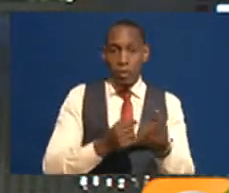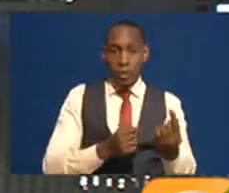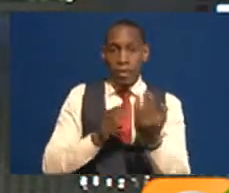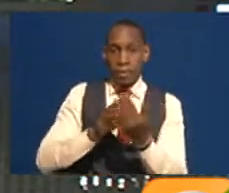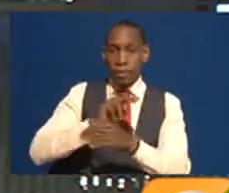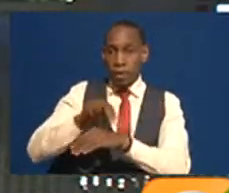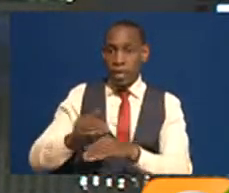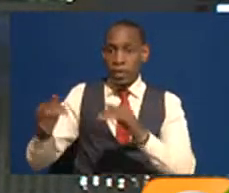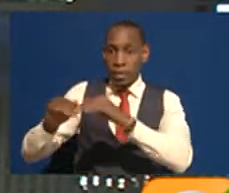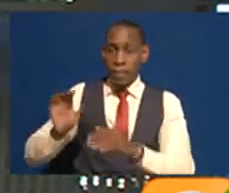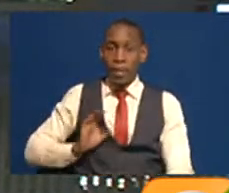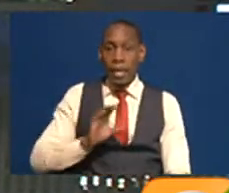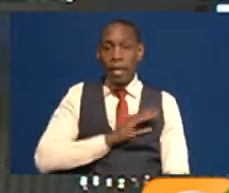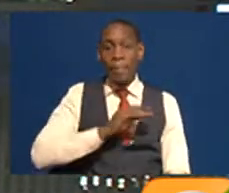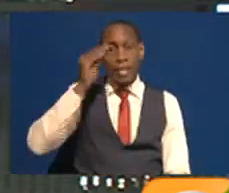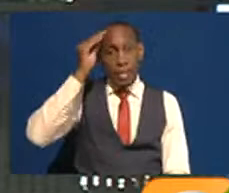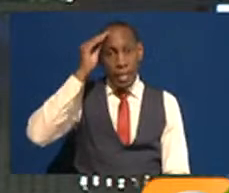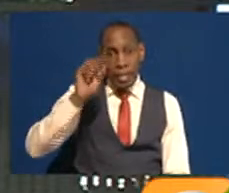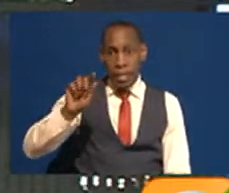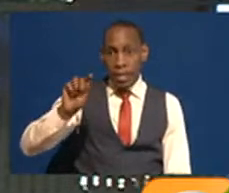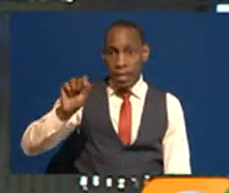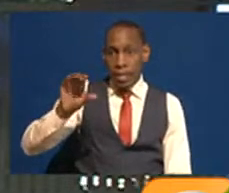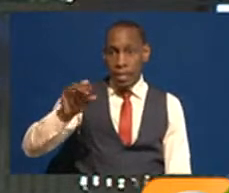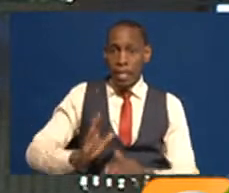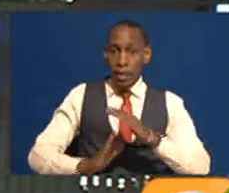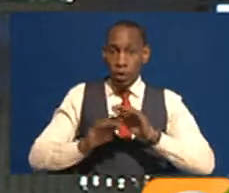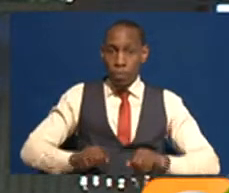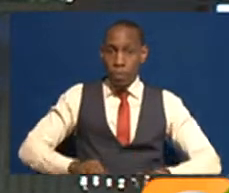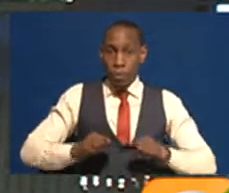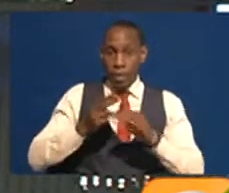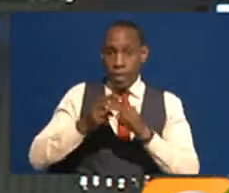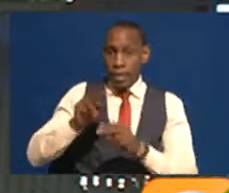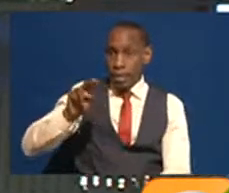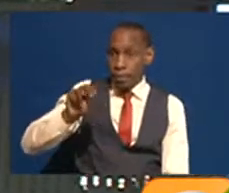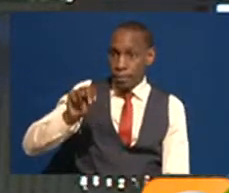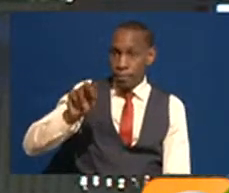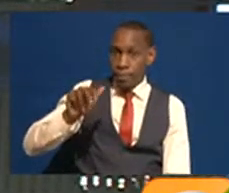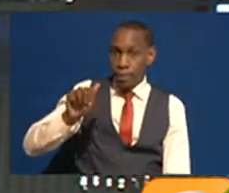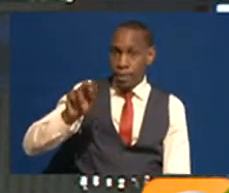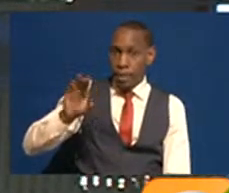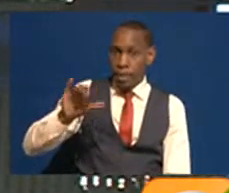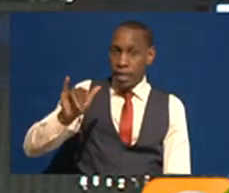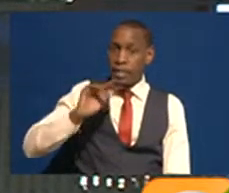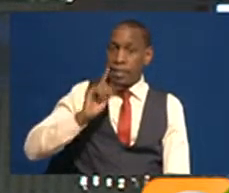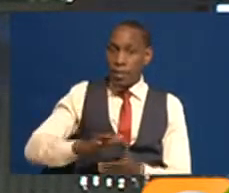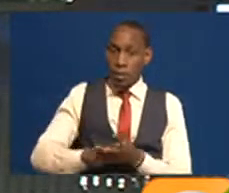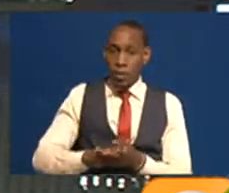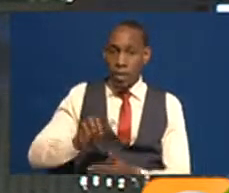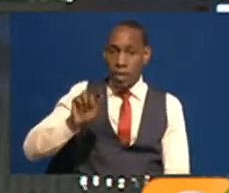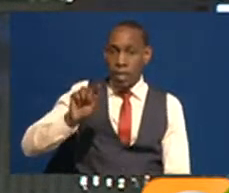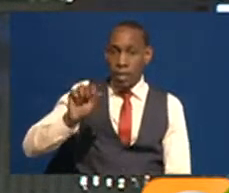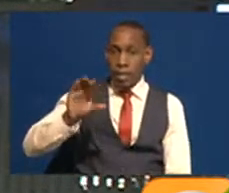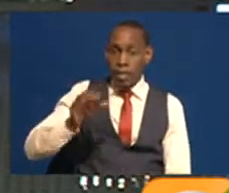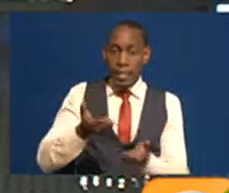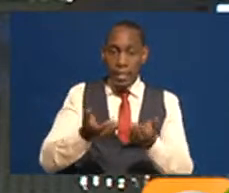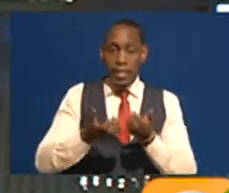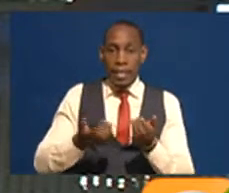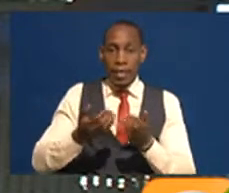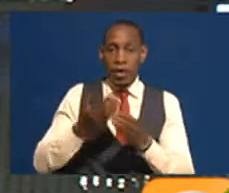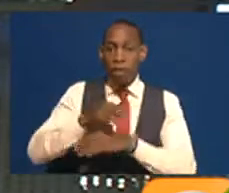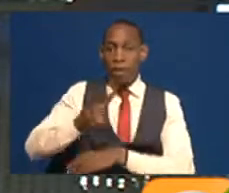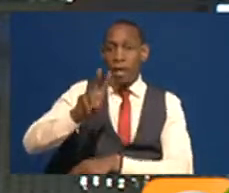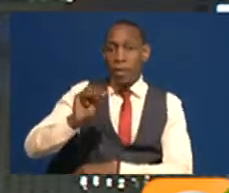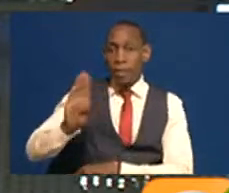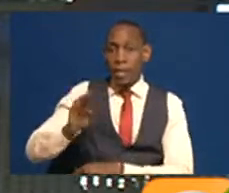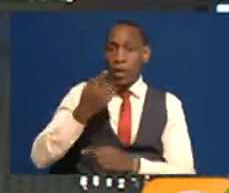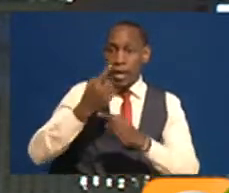Assembly's Committee on Education, TSC CEO Nancy Macharia said that the Commission will require more than 20 billion